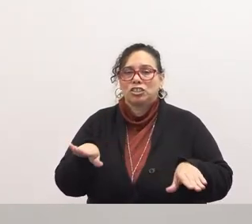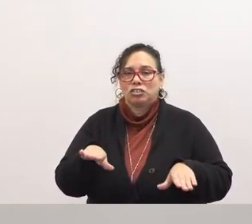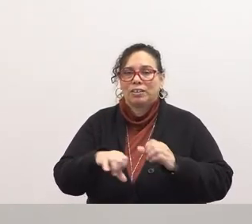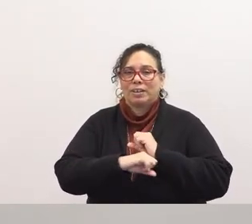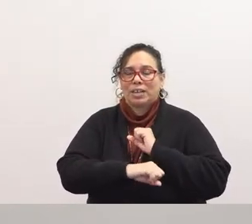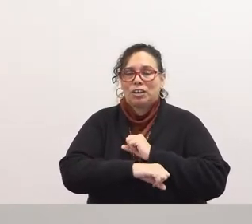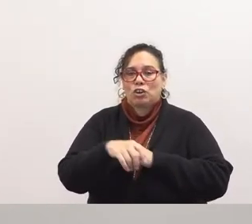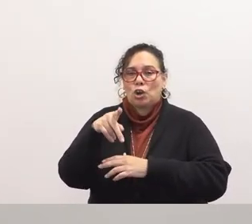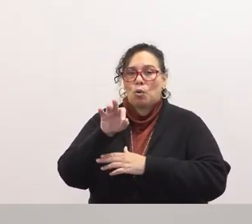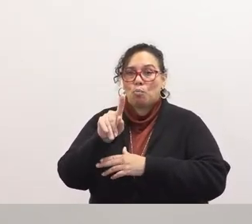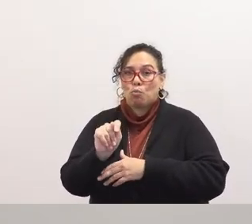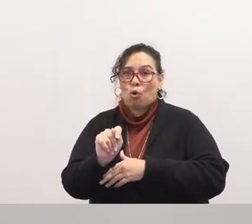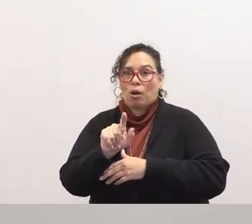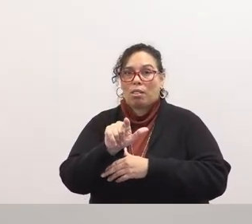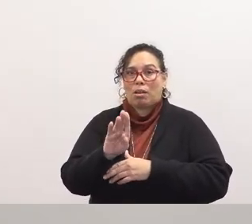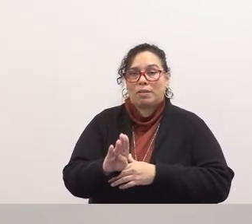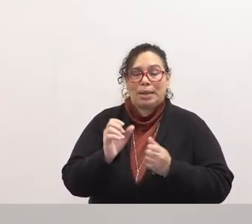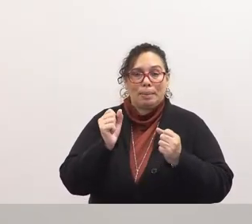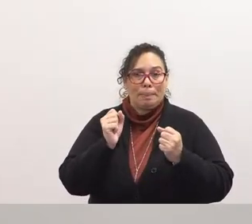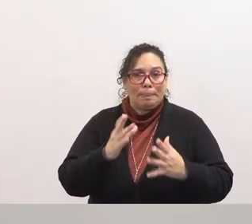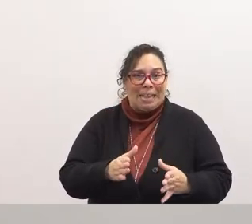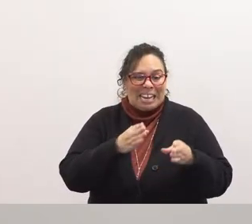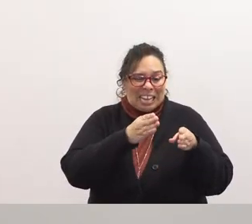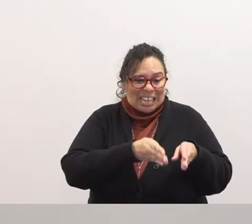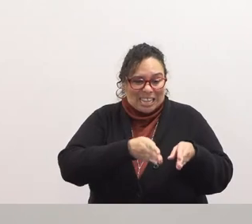Beach, and many individual